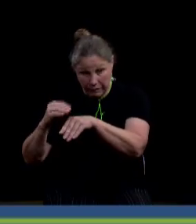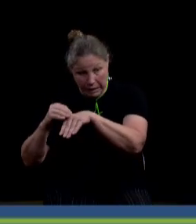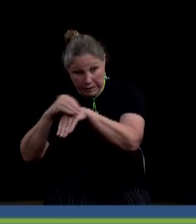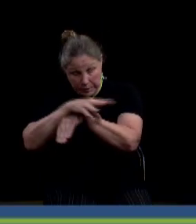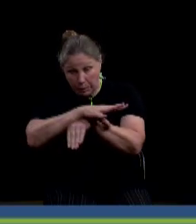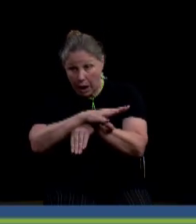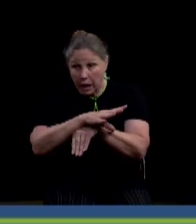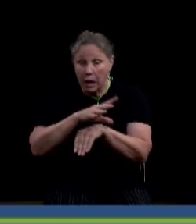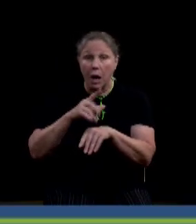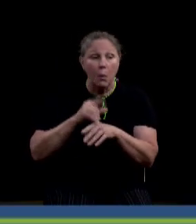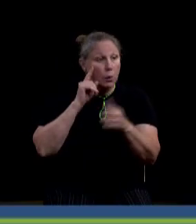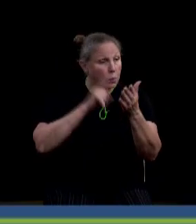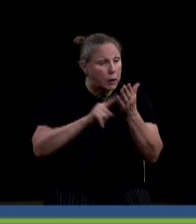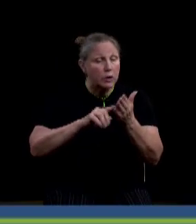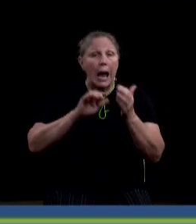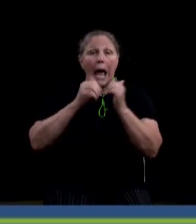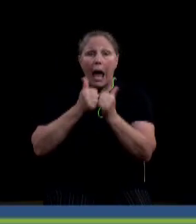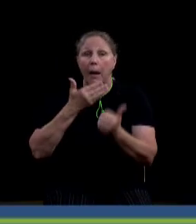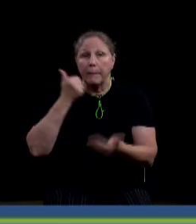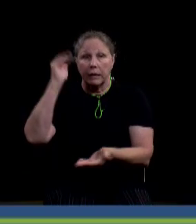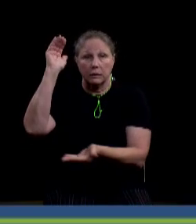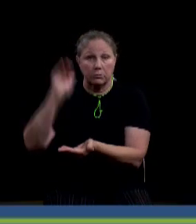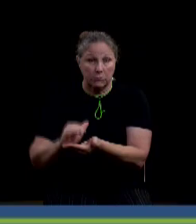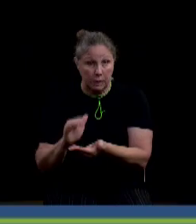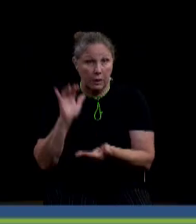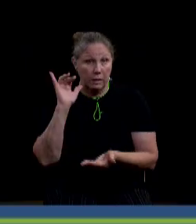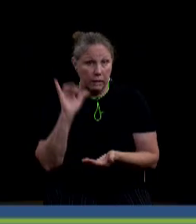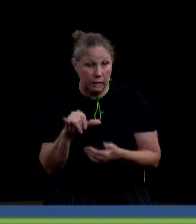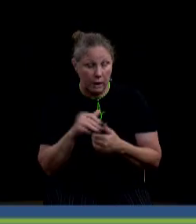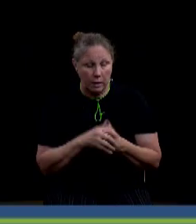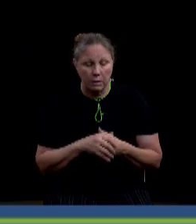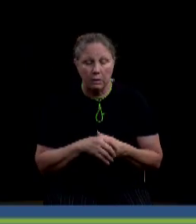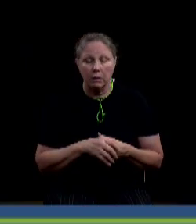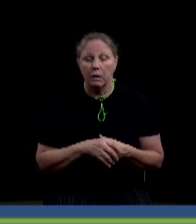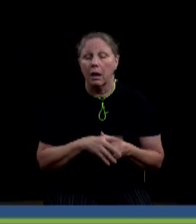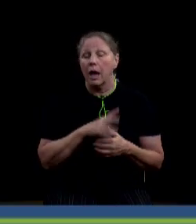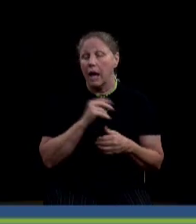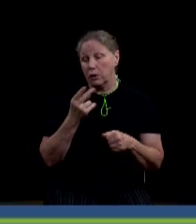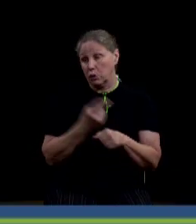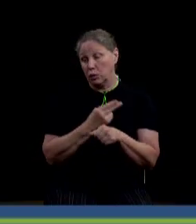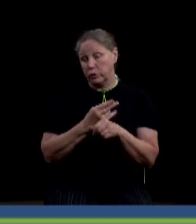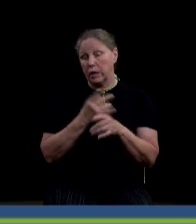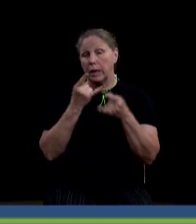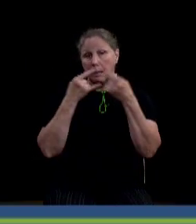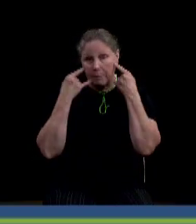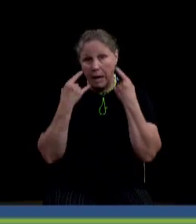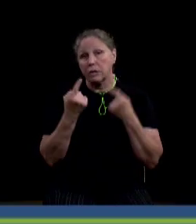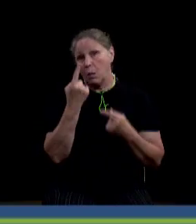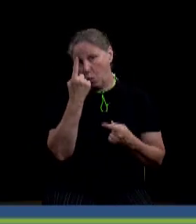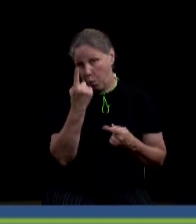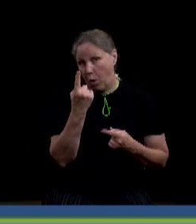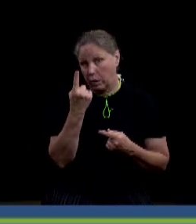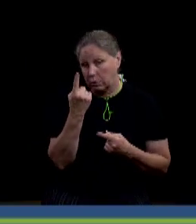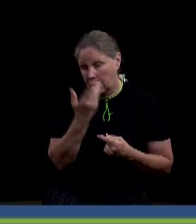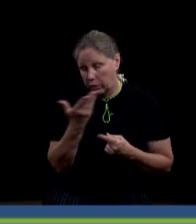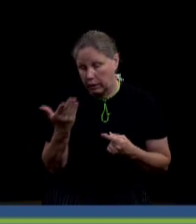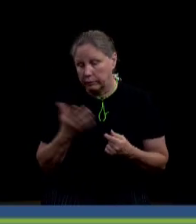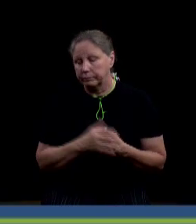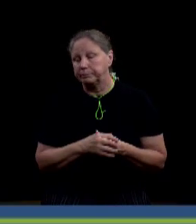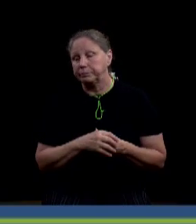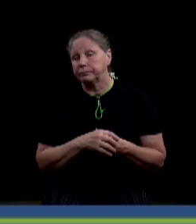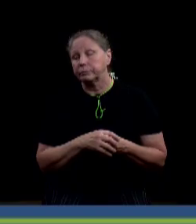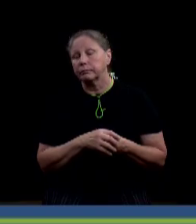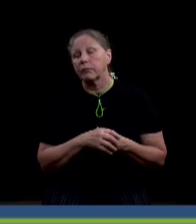And the wearing of masks is one of those efforts. This virus is spread from person